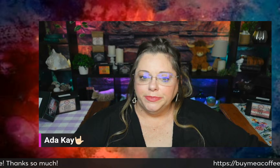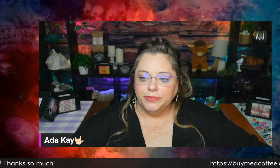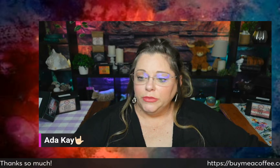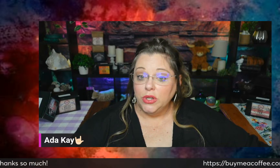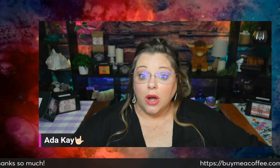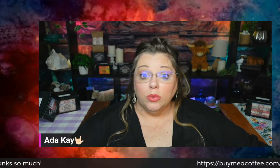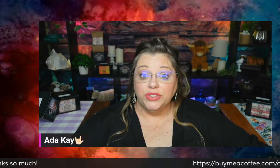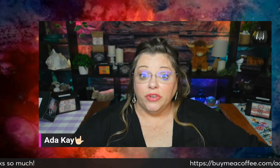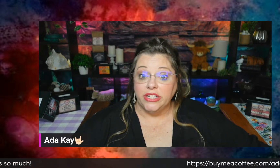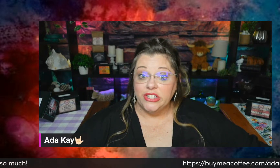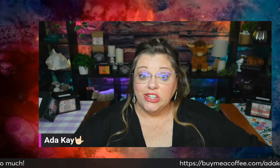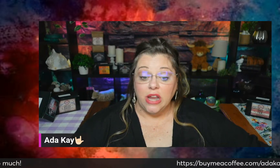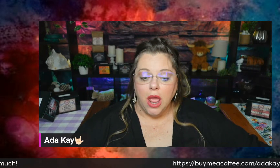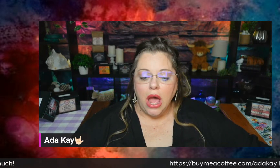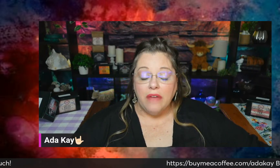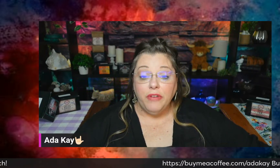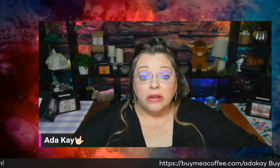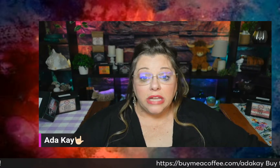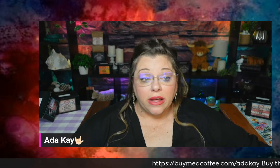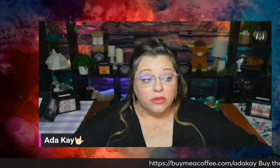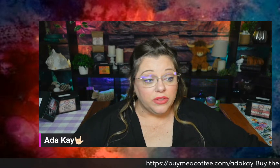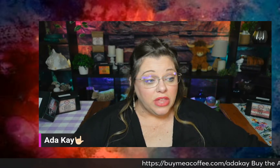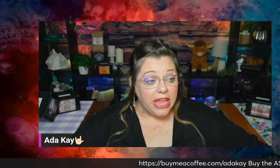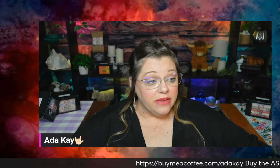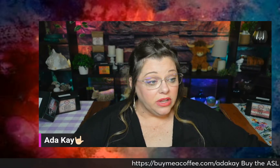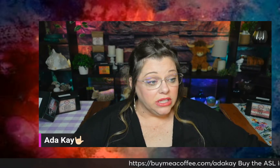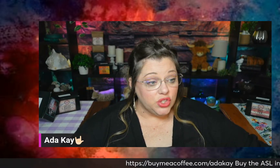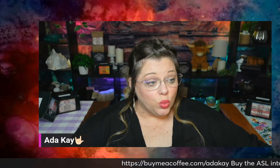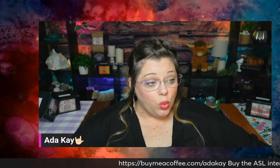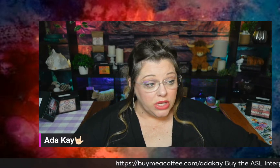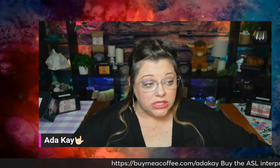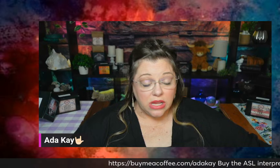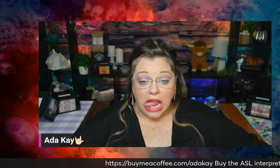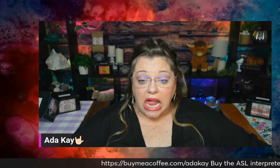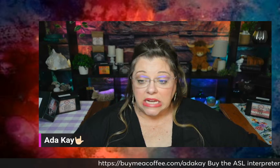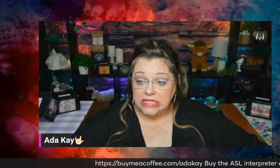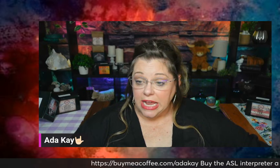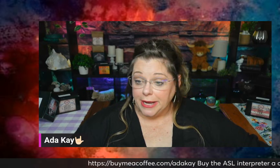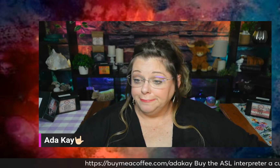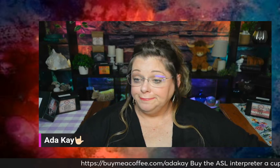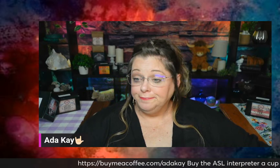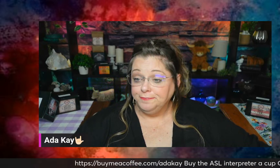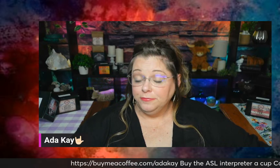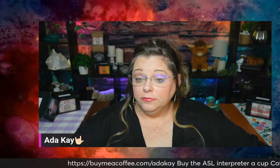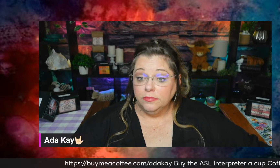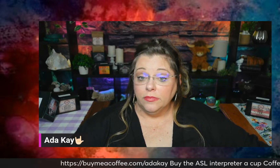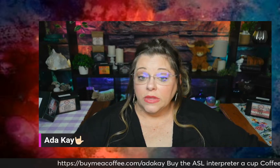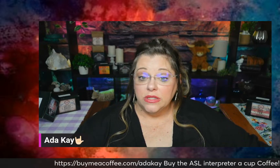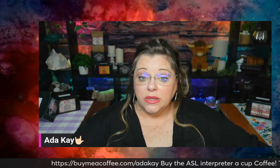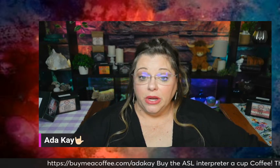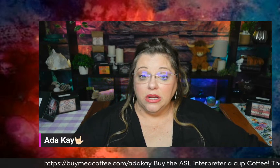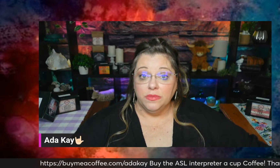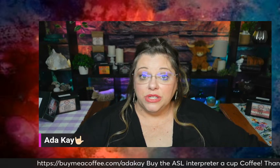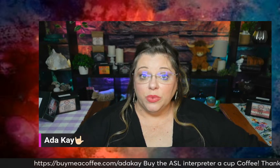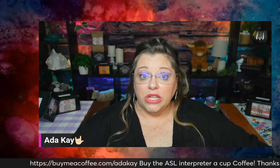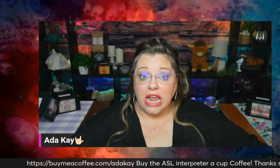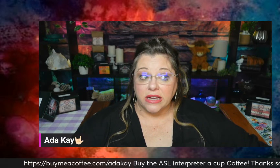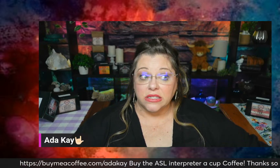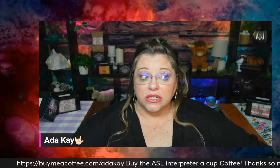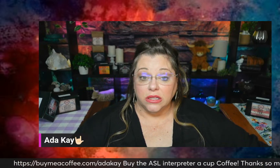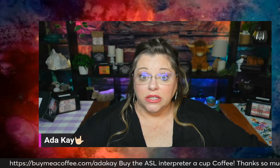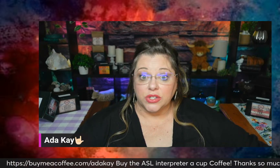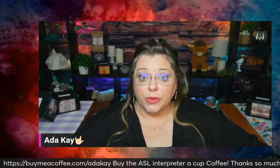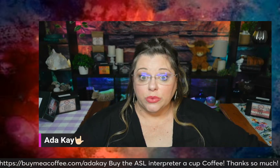Yep. The doc was funny. I found out that they have at least once a day somebody comes in with